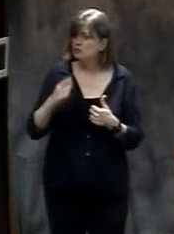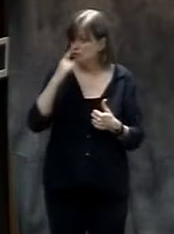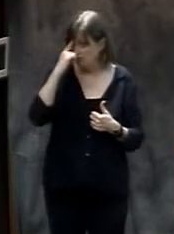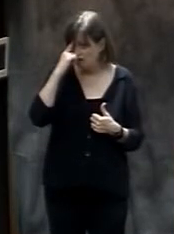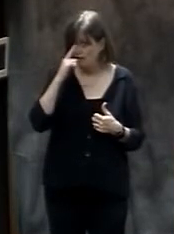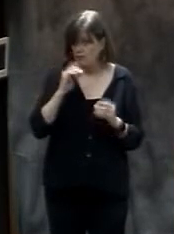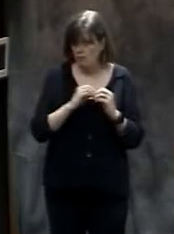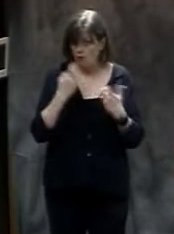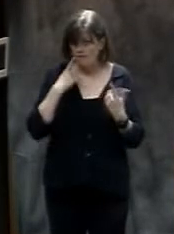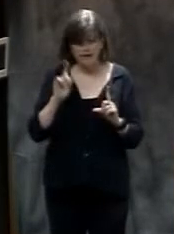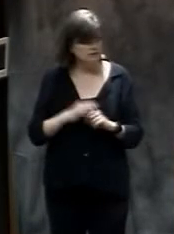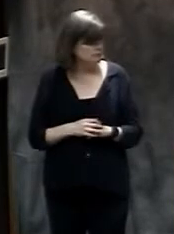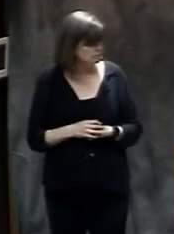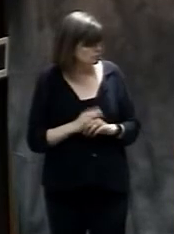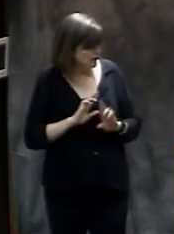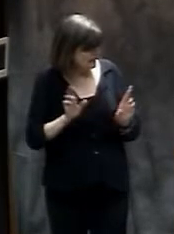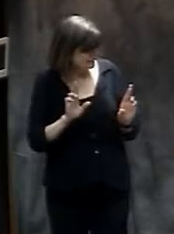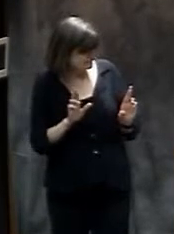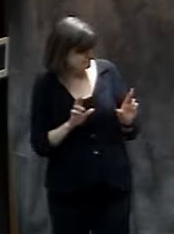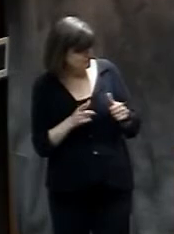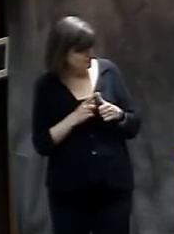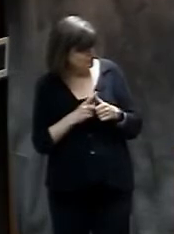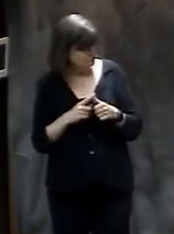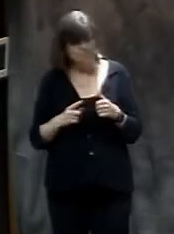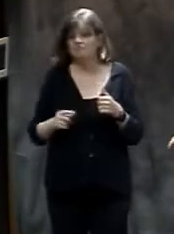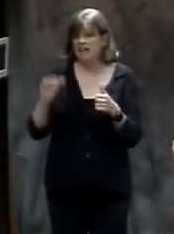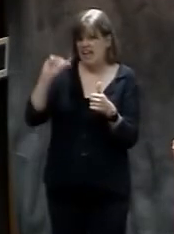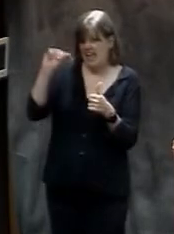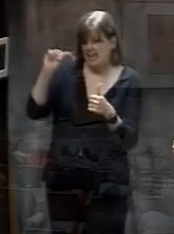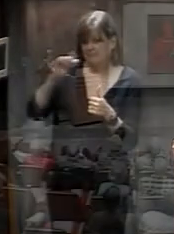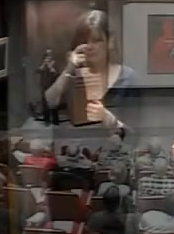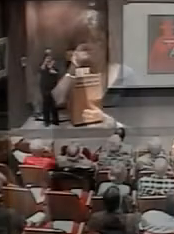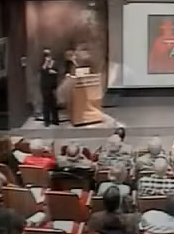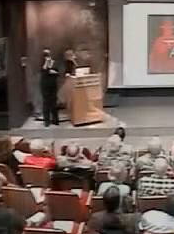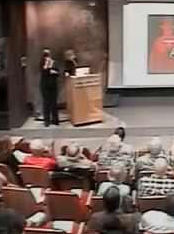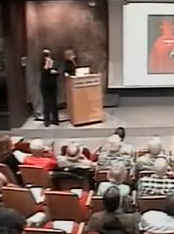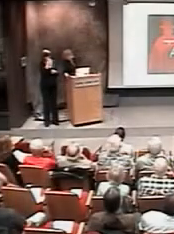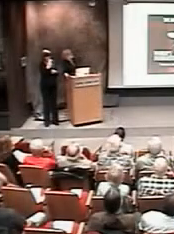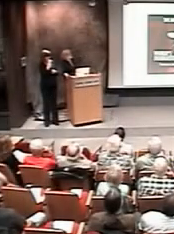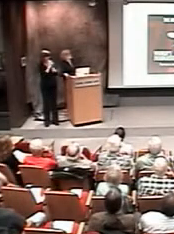effective. Okay, ready? Here's A.